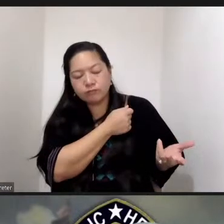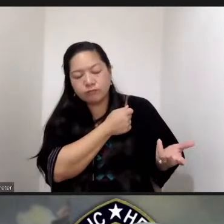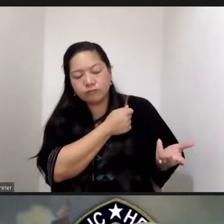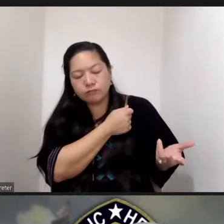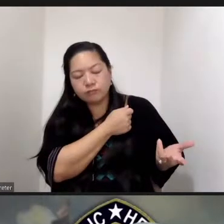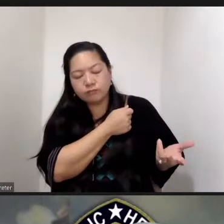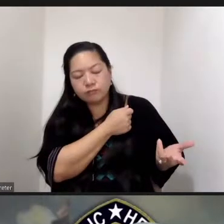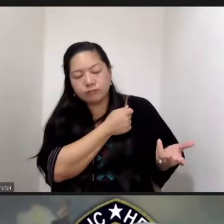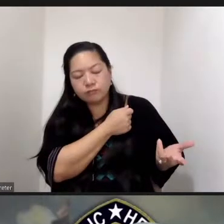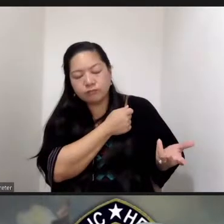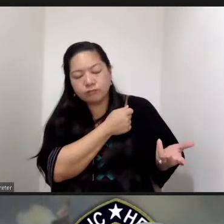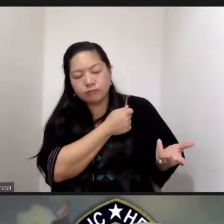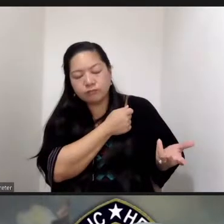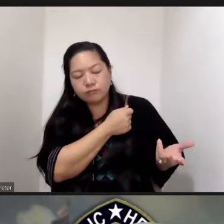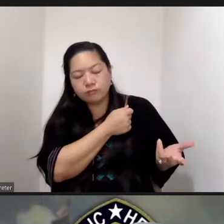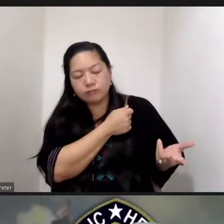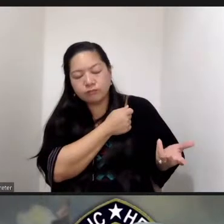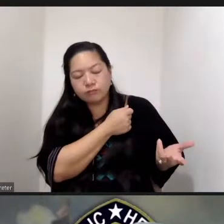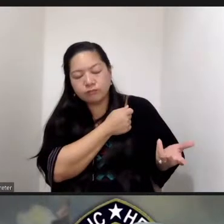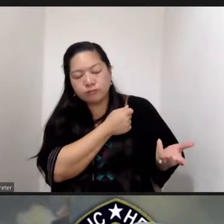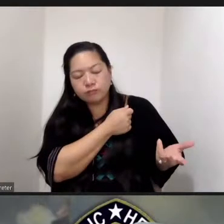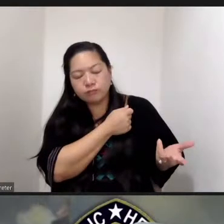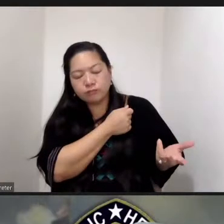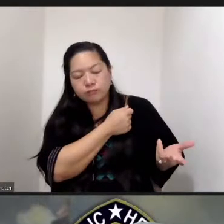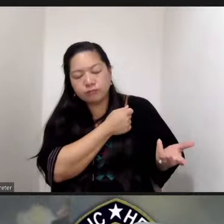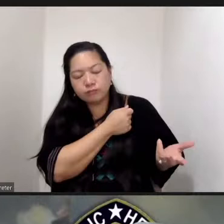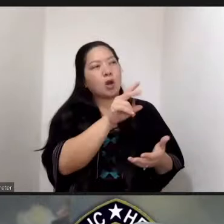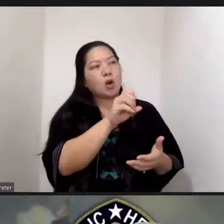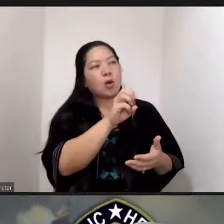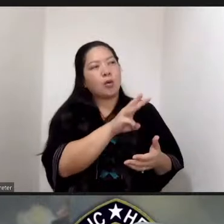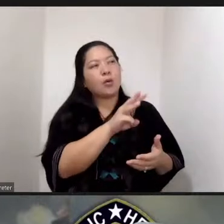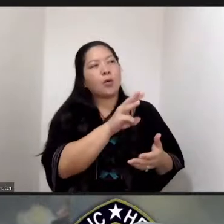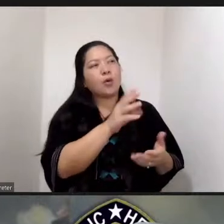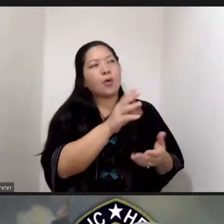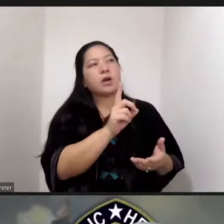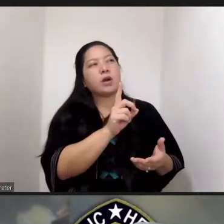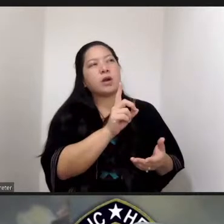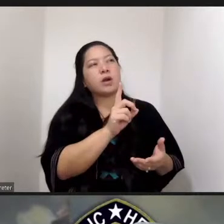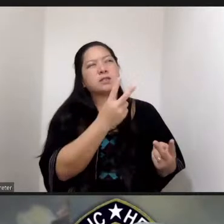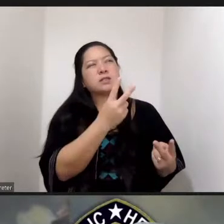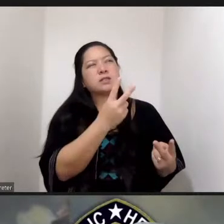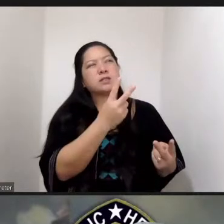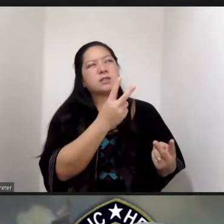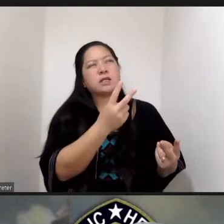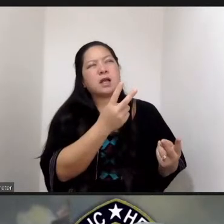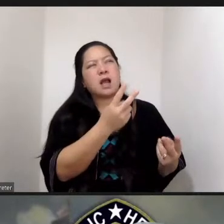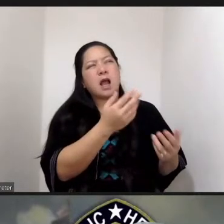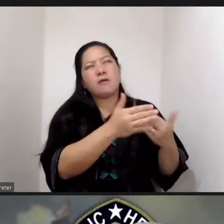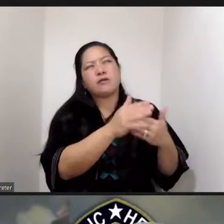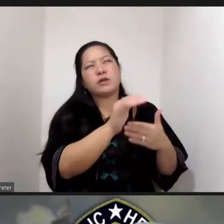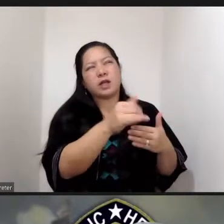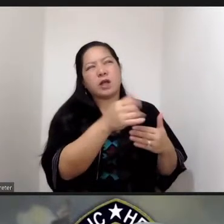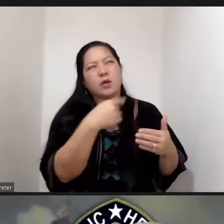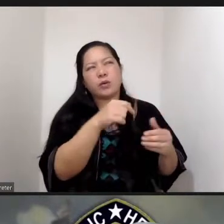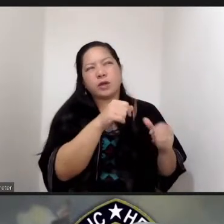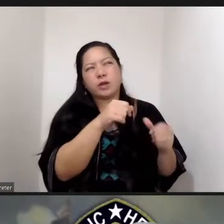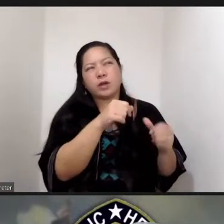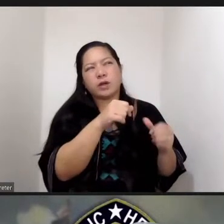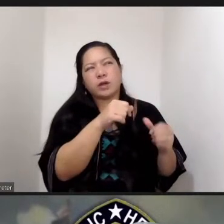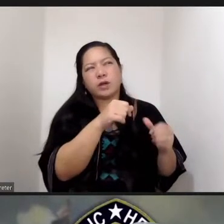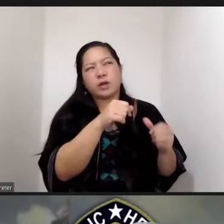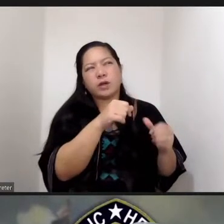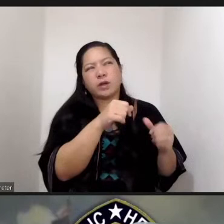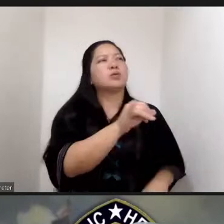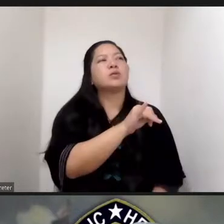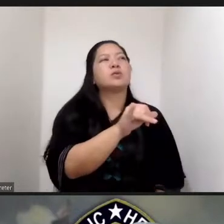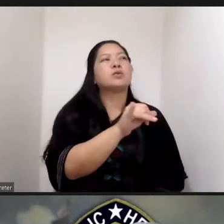numbers stay low, where do you see us after that? Will we continue to